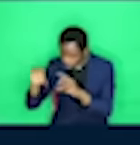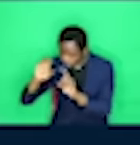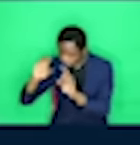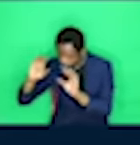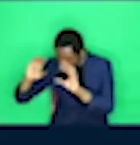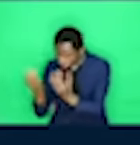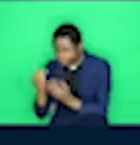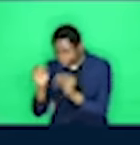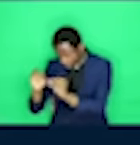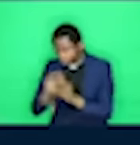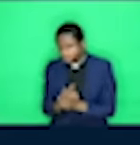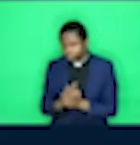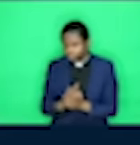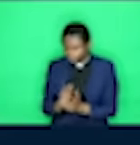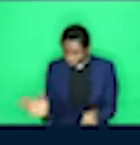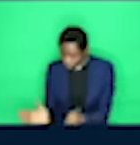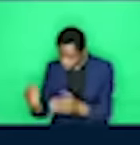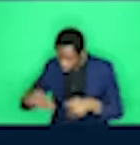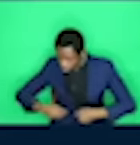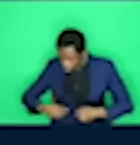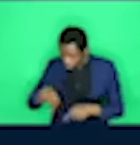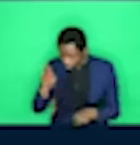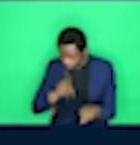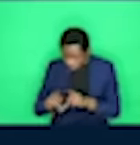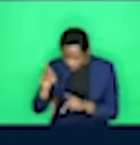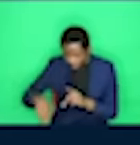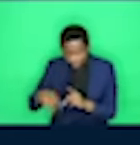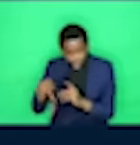And encourage your young people to respect the law.